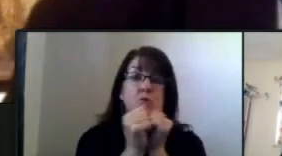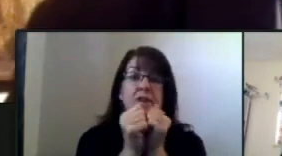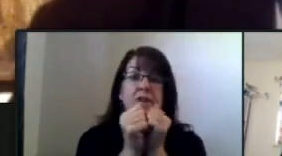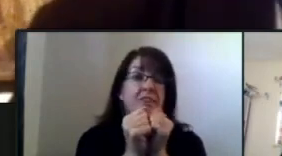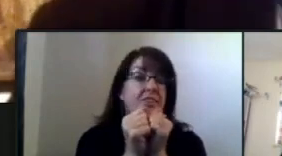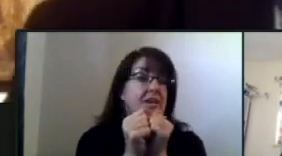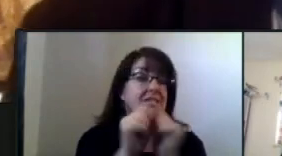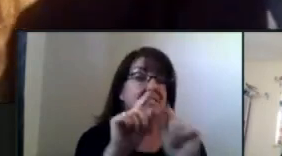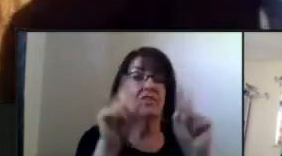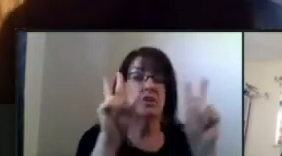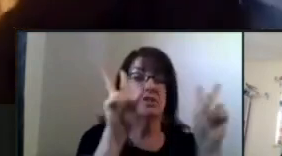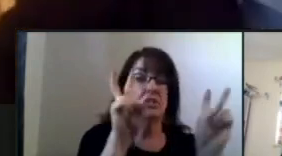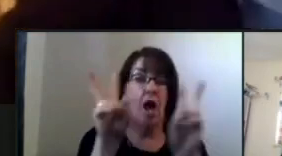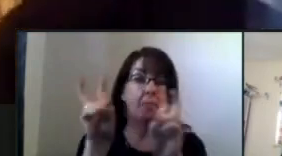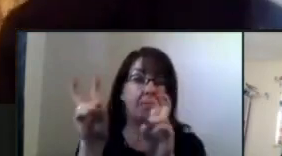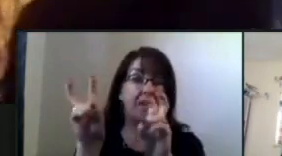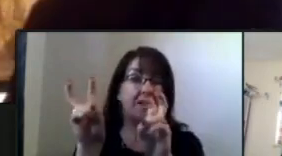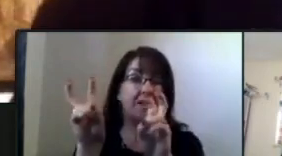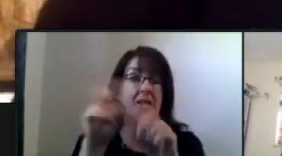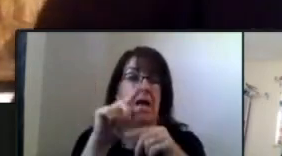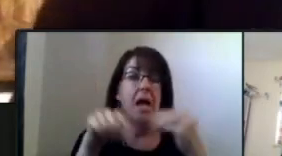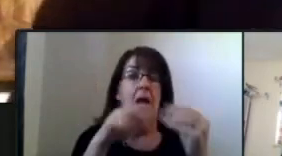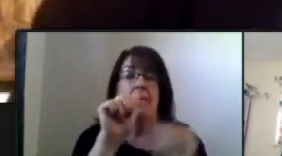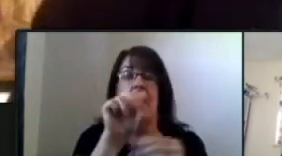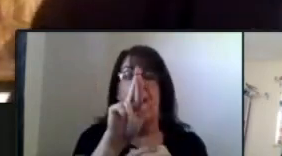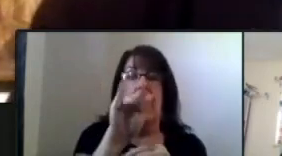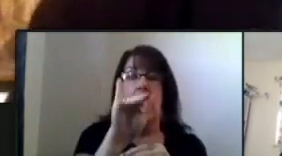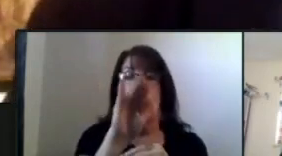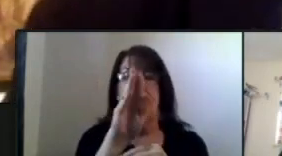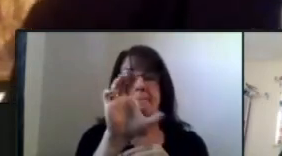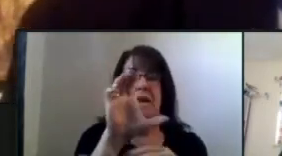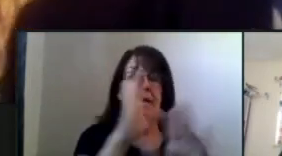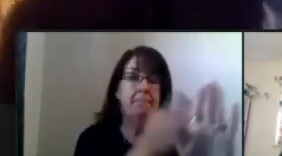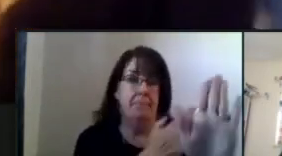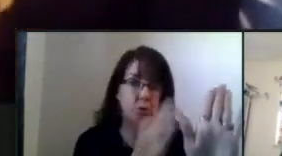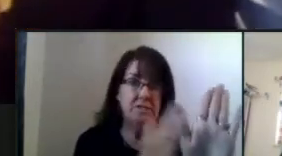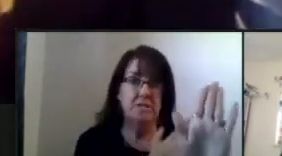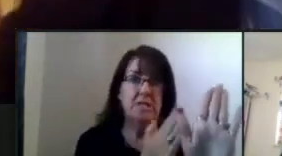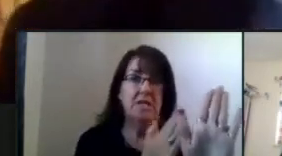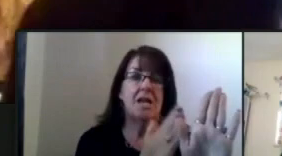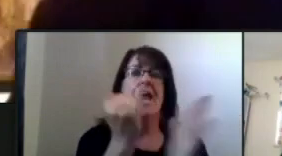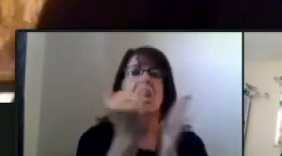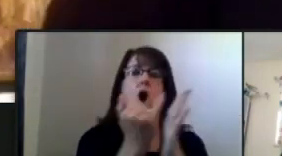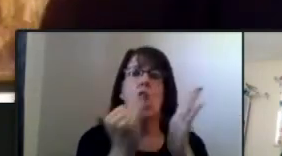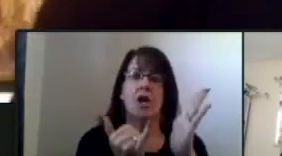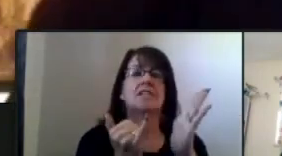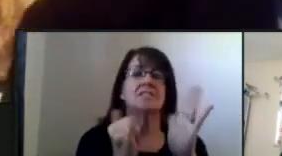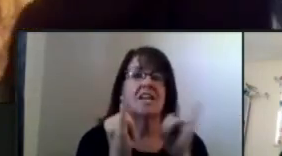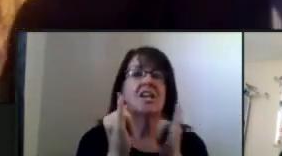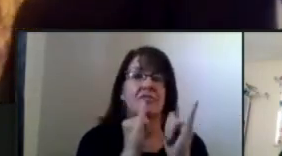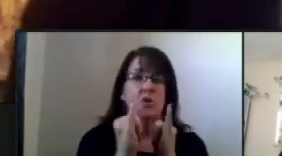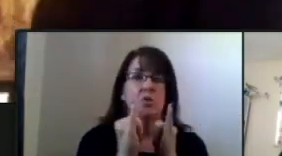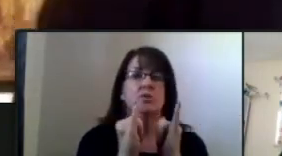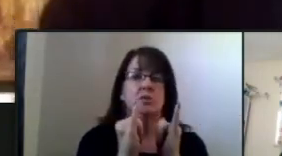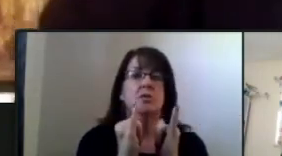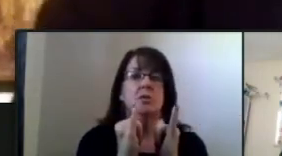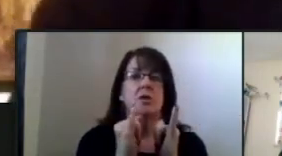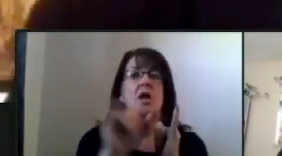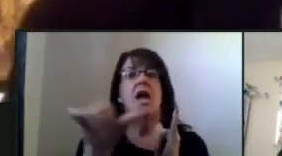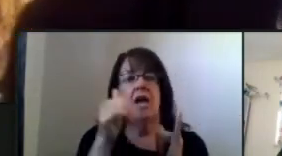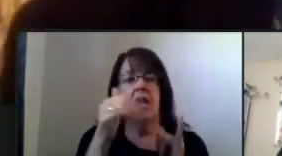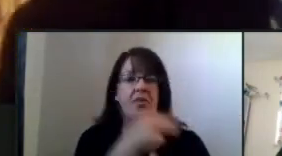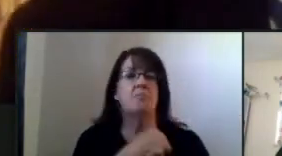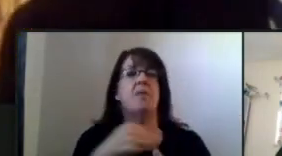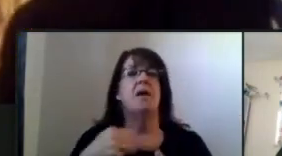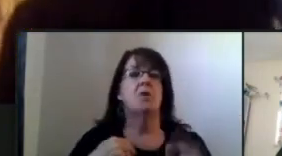various subjects of Arab music, as well as artist bios of Arab American artists and other members of the